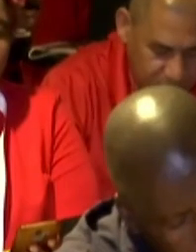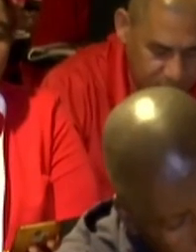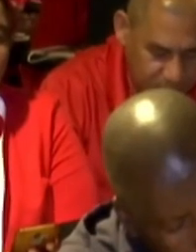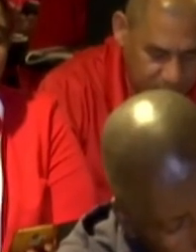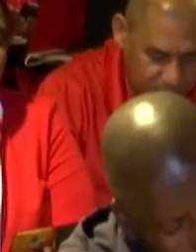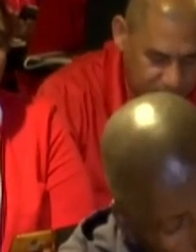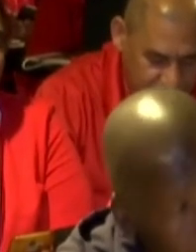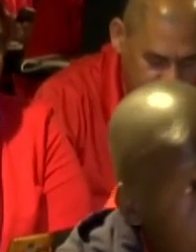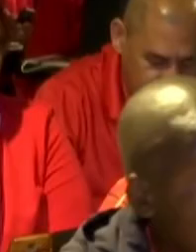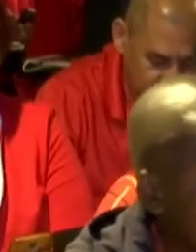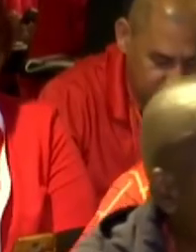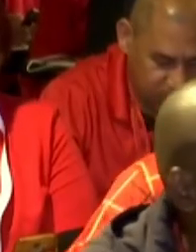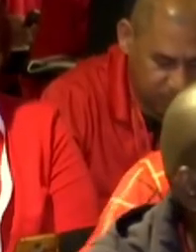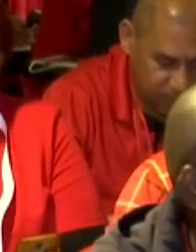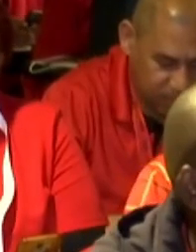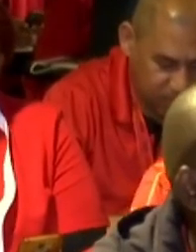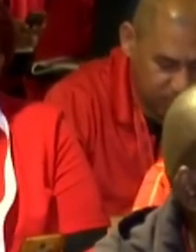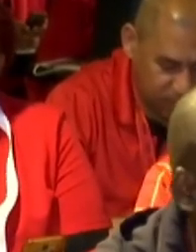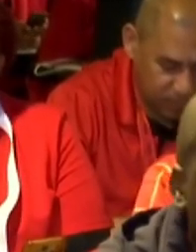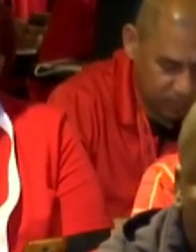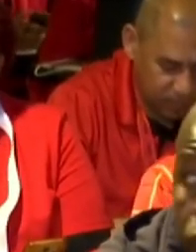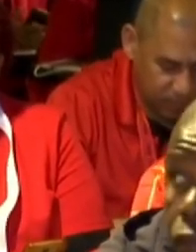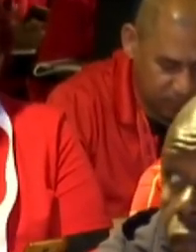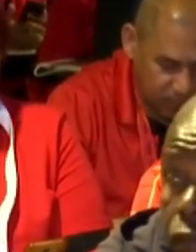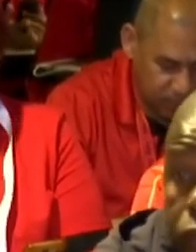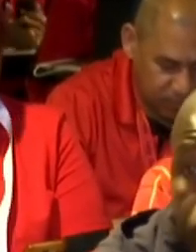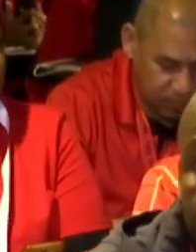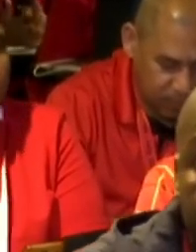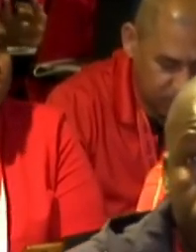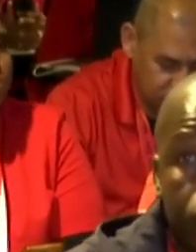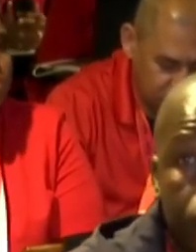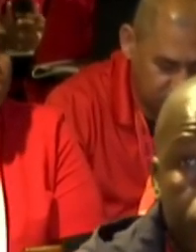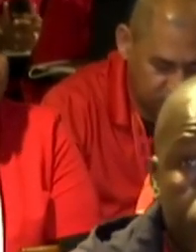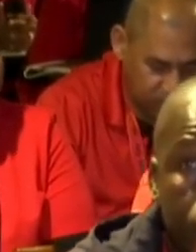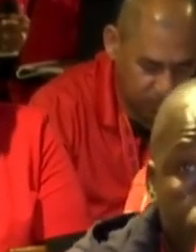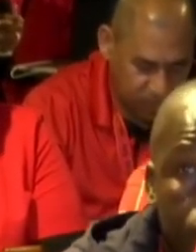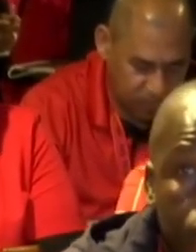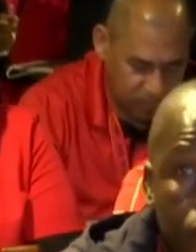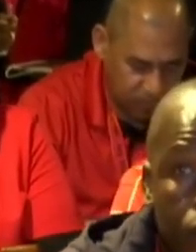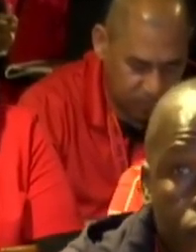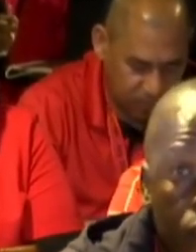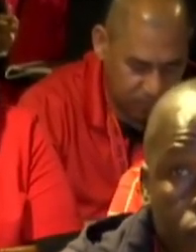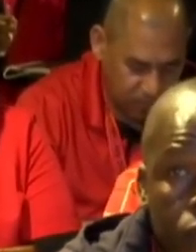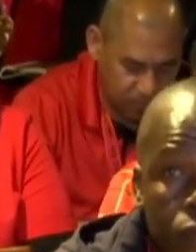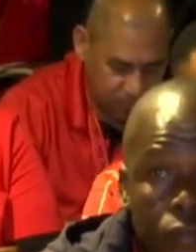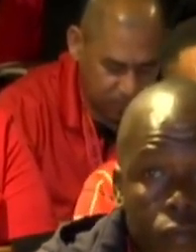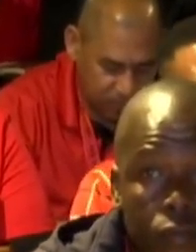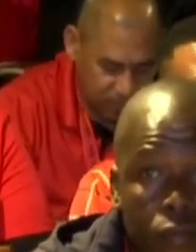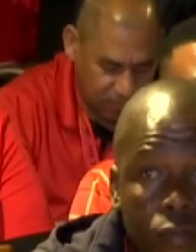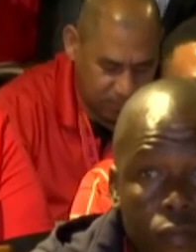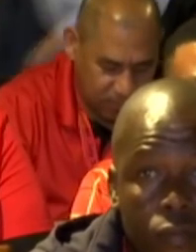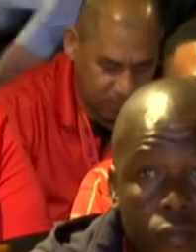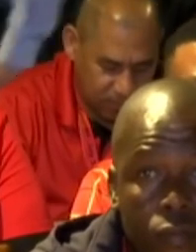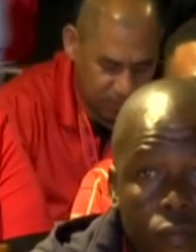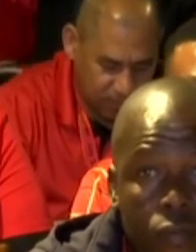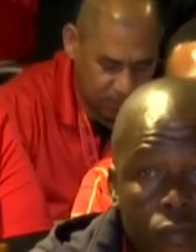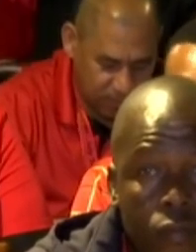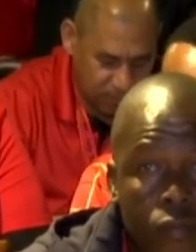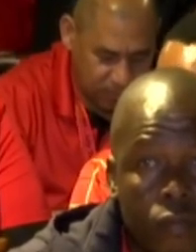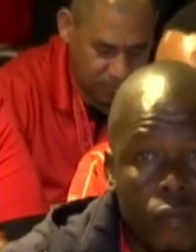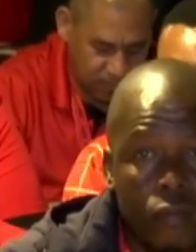is going to disrupt us. We do need mics along the, as usual, Chair, so that it can help us and minimize